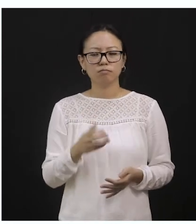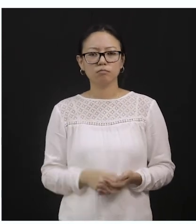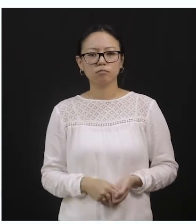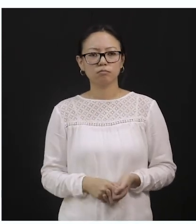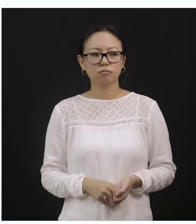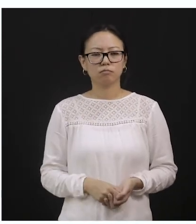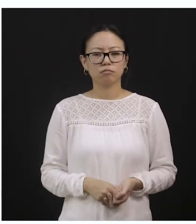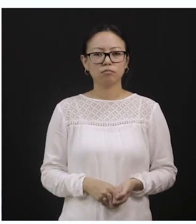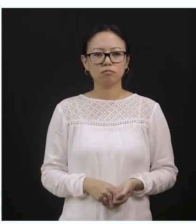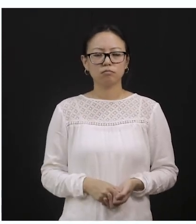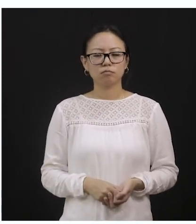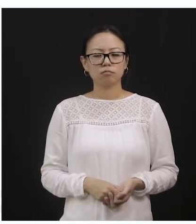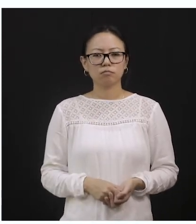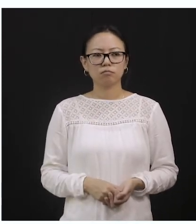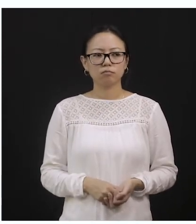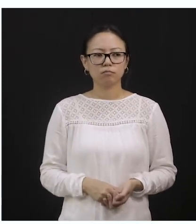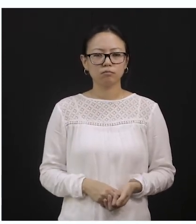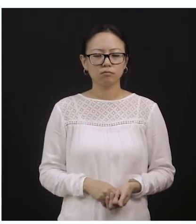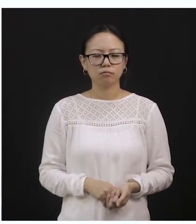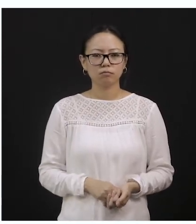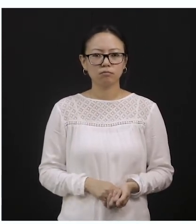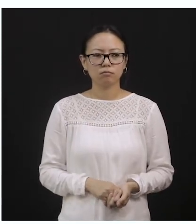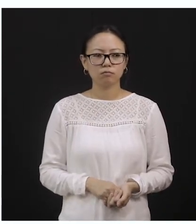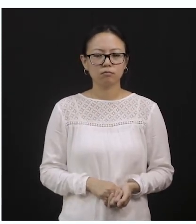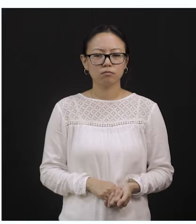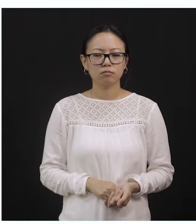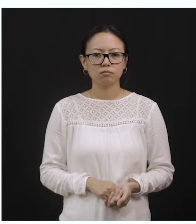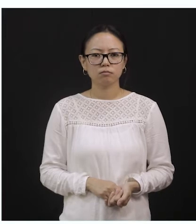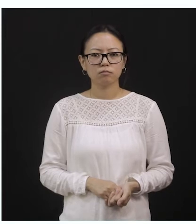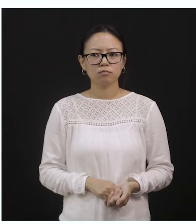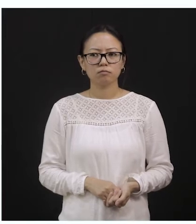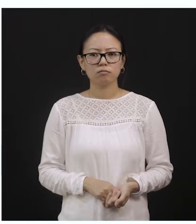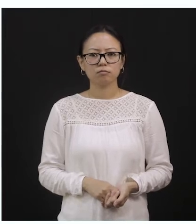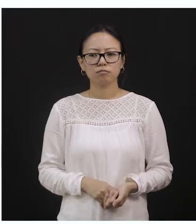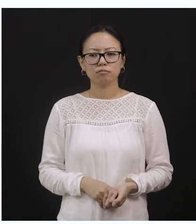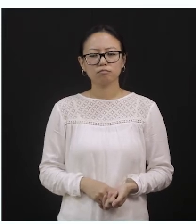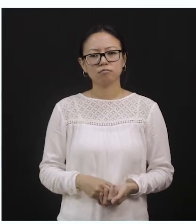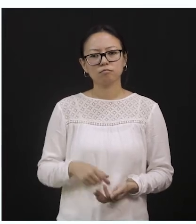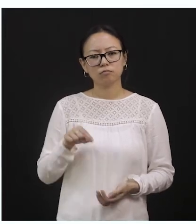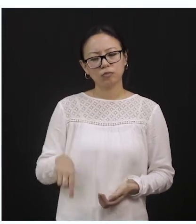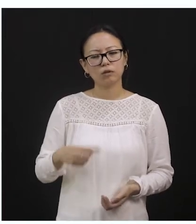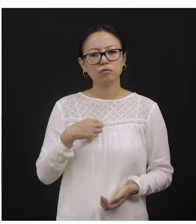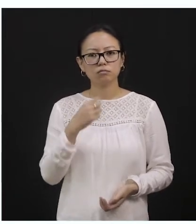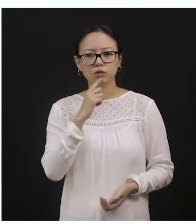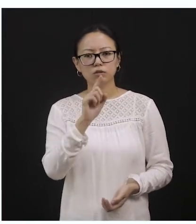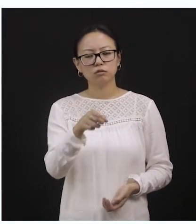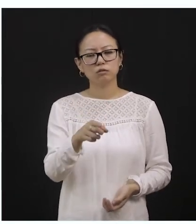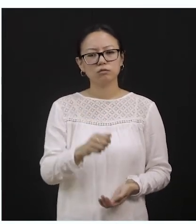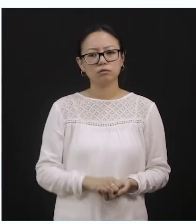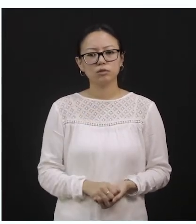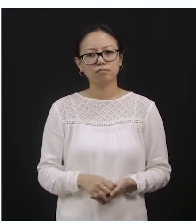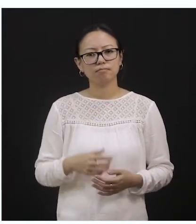a wing but they can't fly. All right. Okay, now let me tell you a very interesting fact. I have done a research on